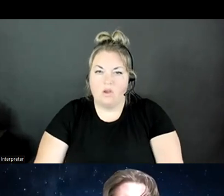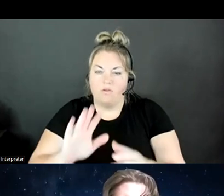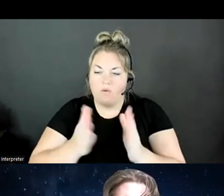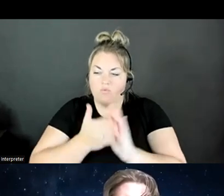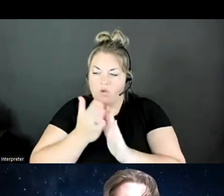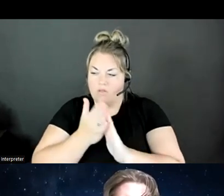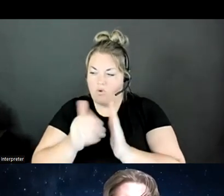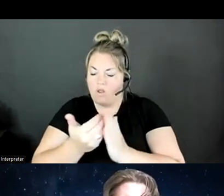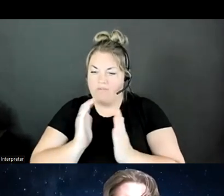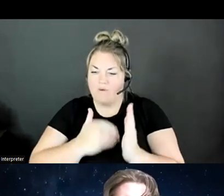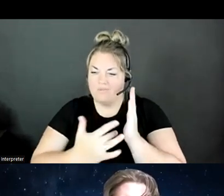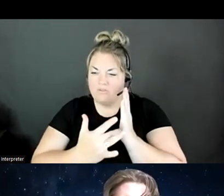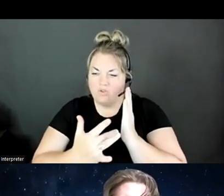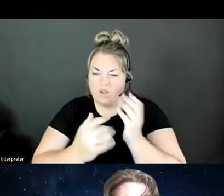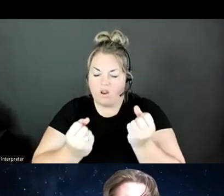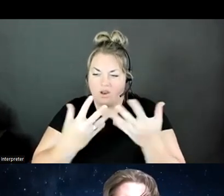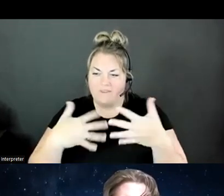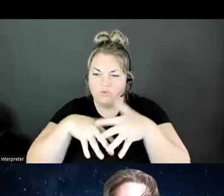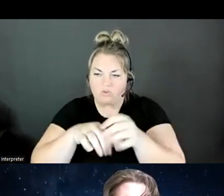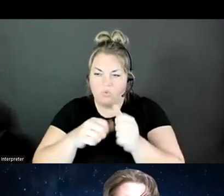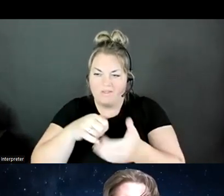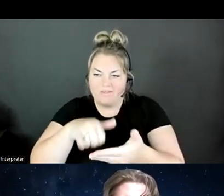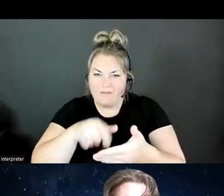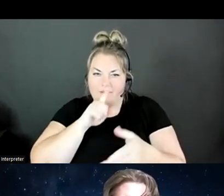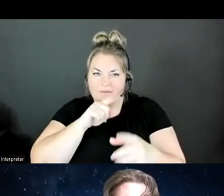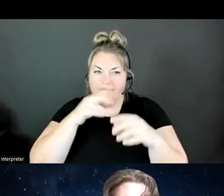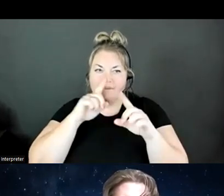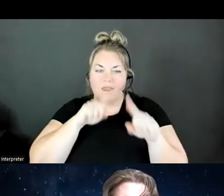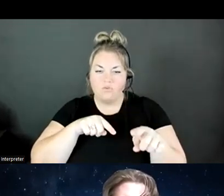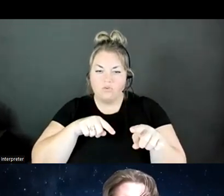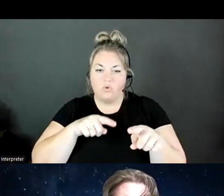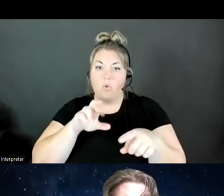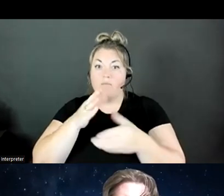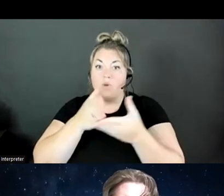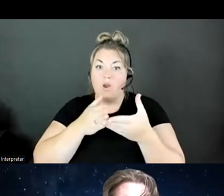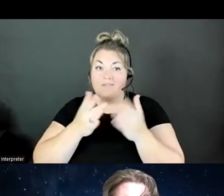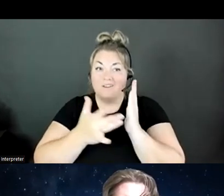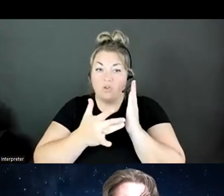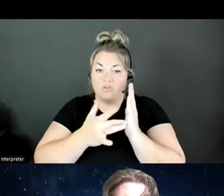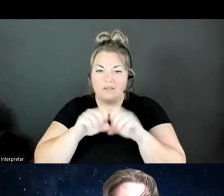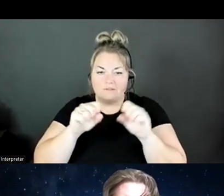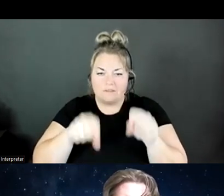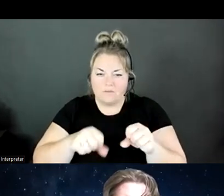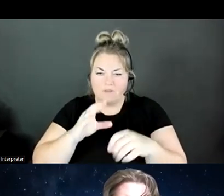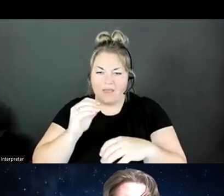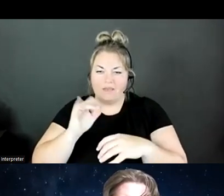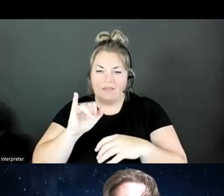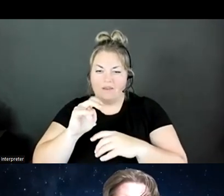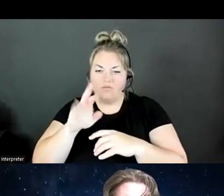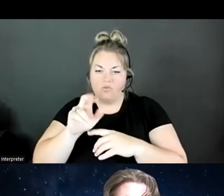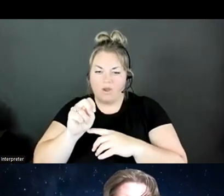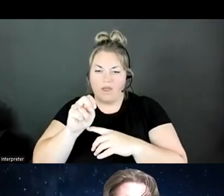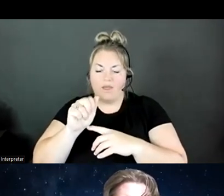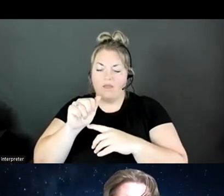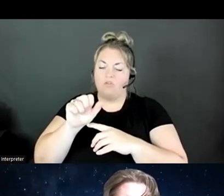the integration on this is the answer is partly technology and systems and infrastructure. So